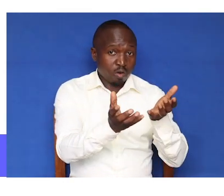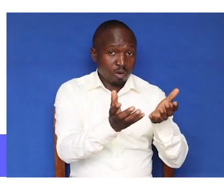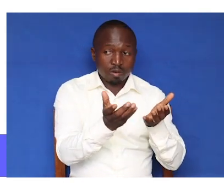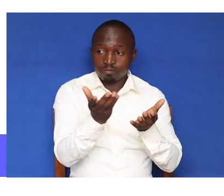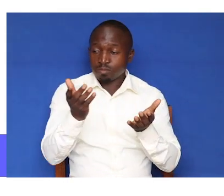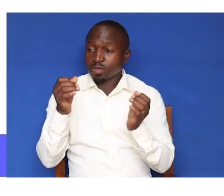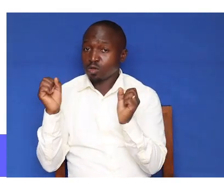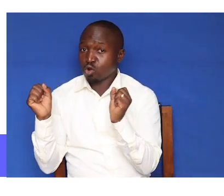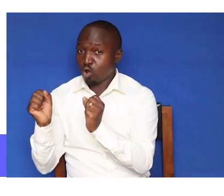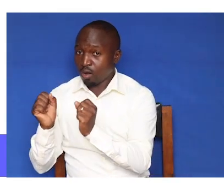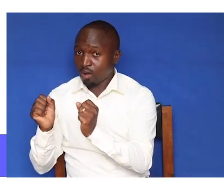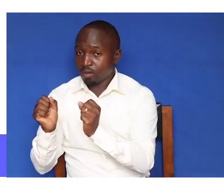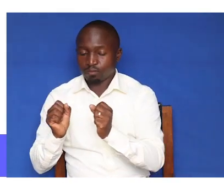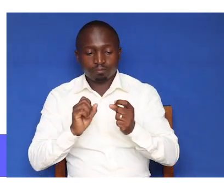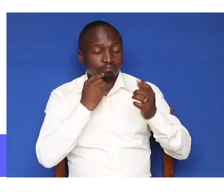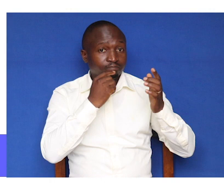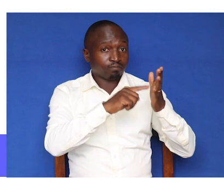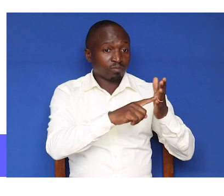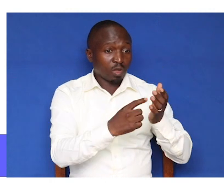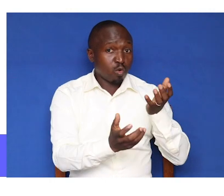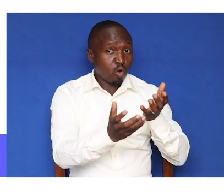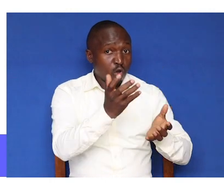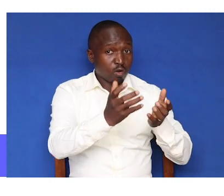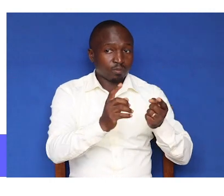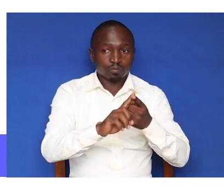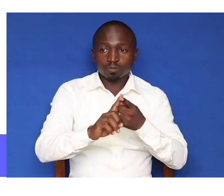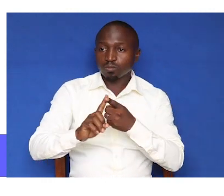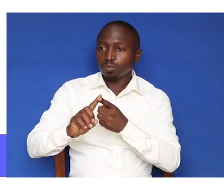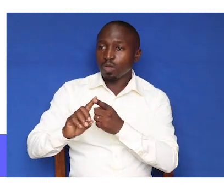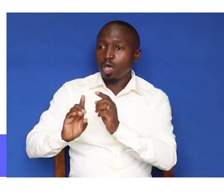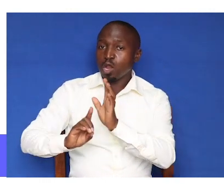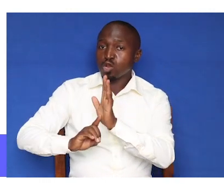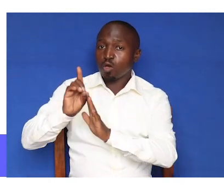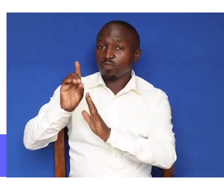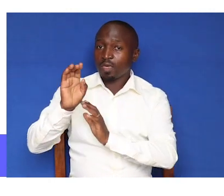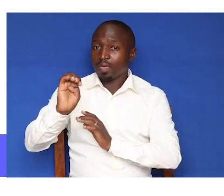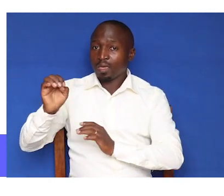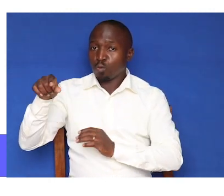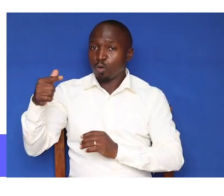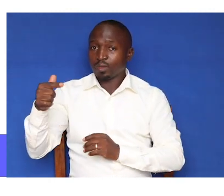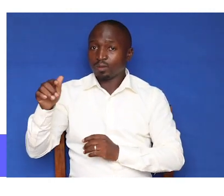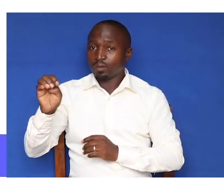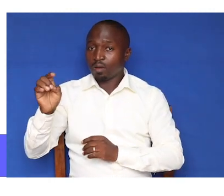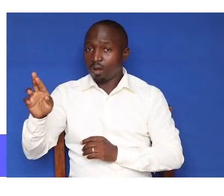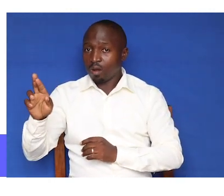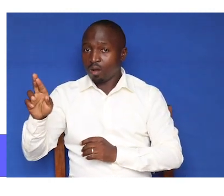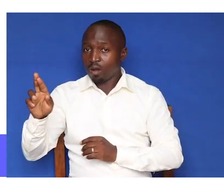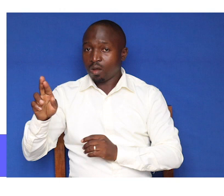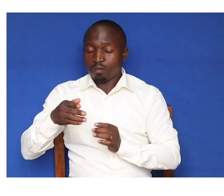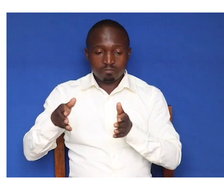Examples of warm currents include North Equatorial Current, North Atlantic